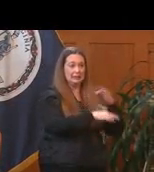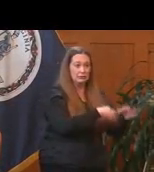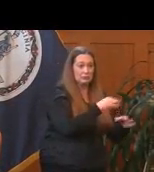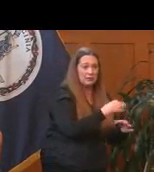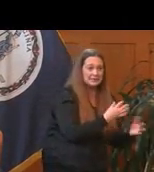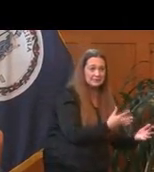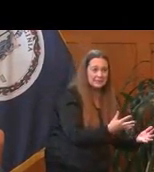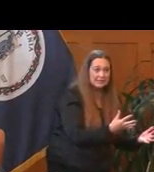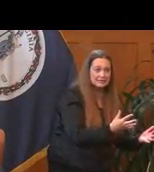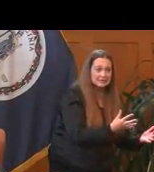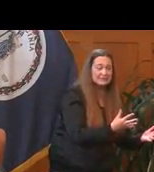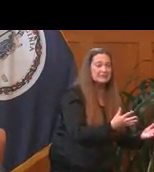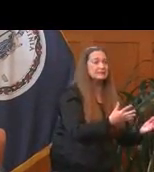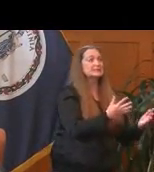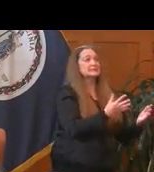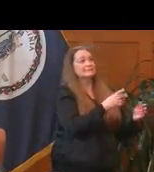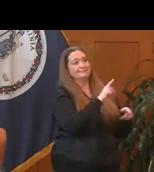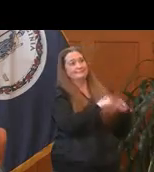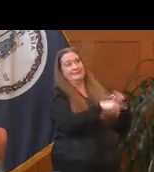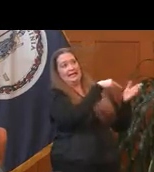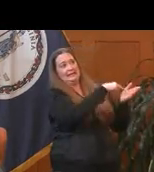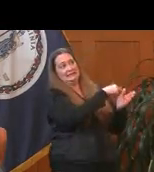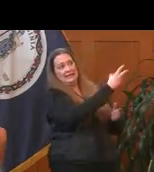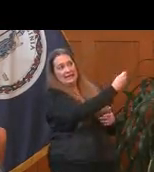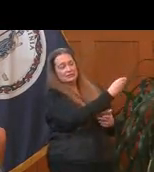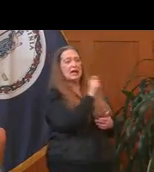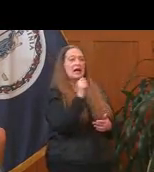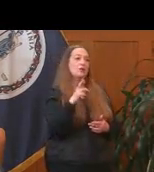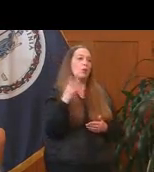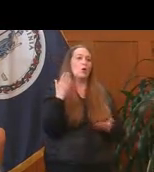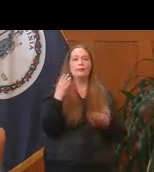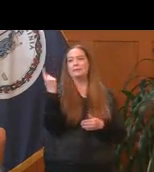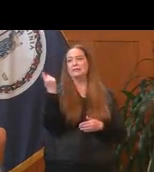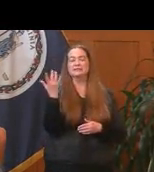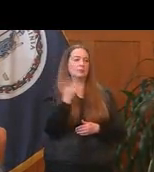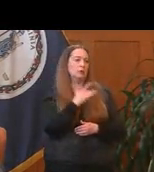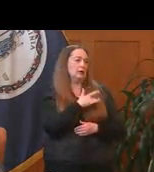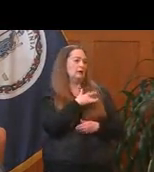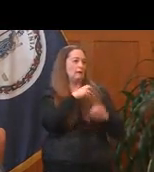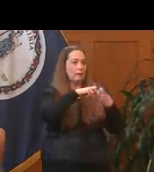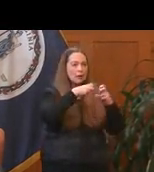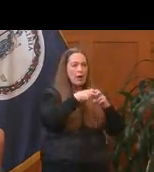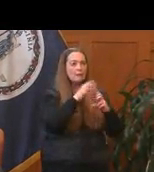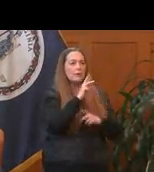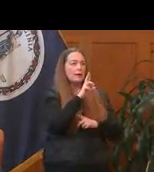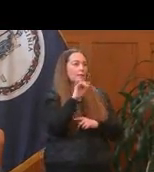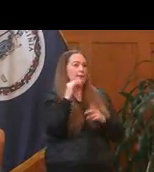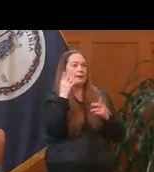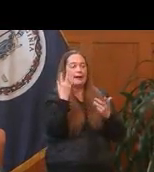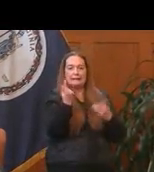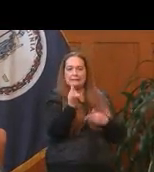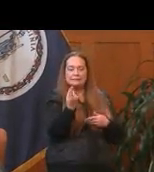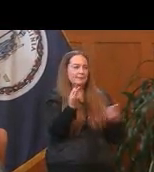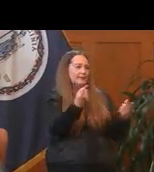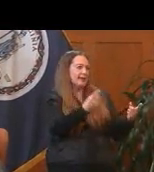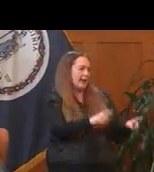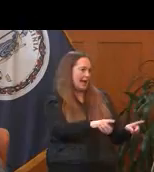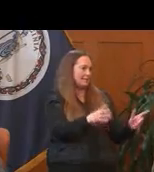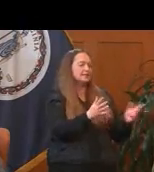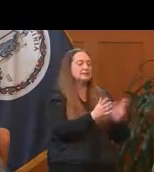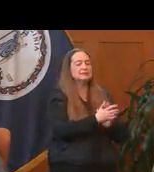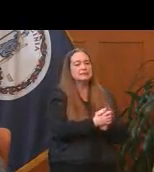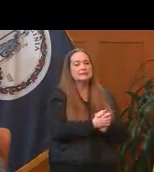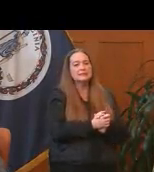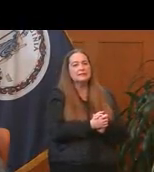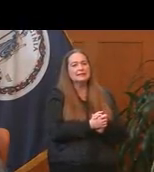than perhaps other members of the population. And it was very important to me to ensure that the people who I love who helped me to get in